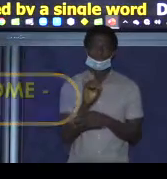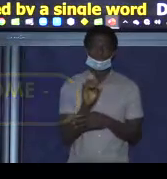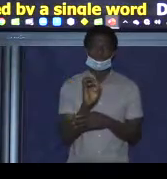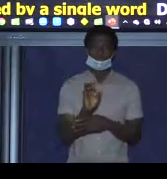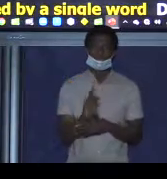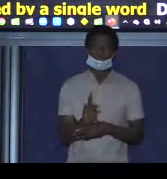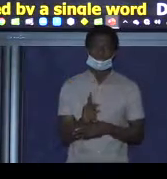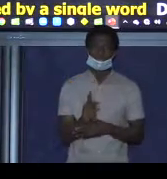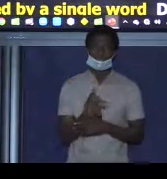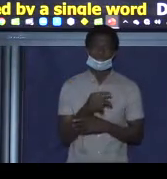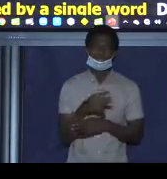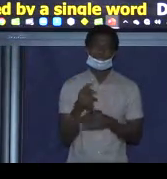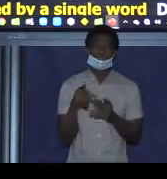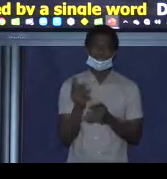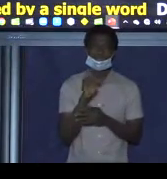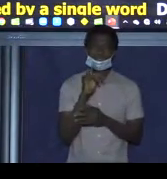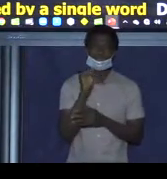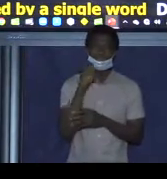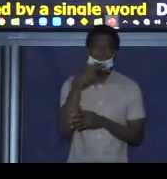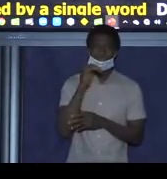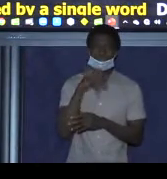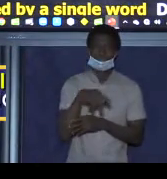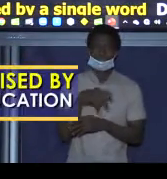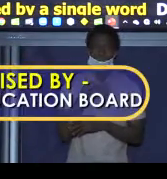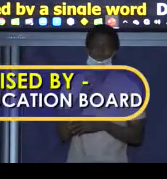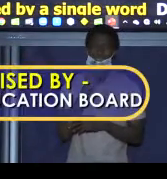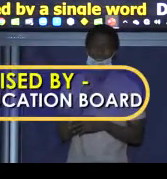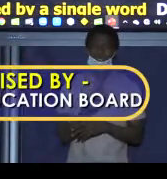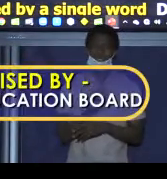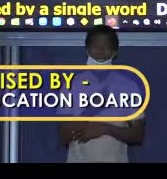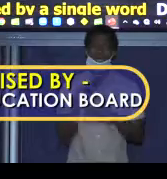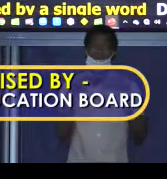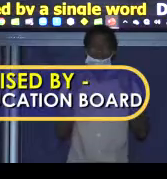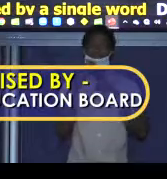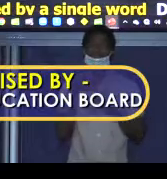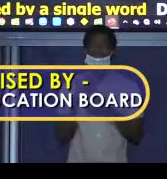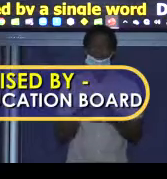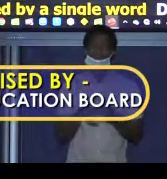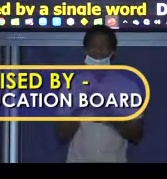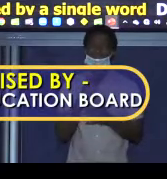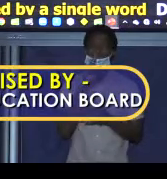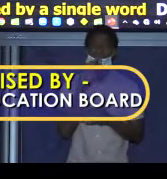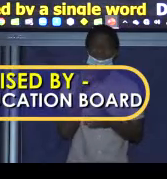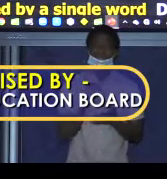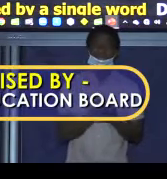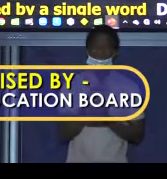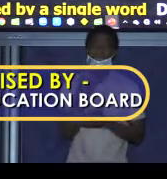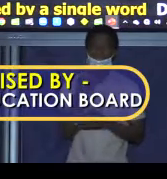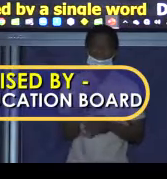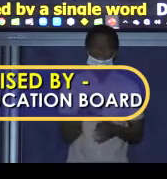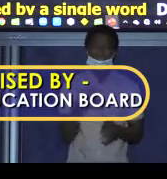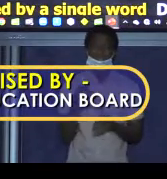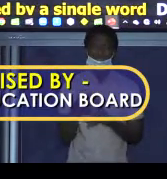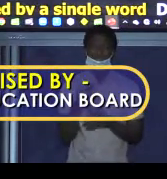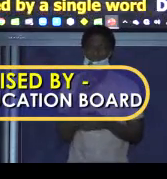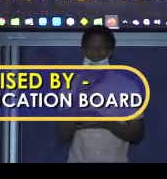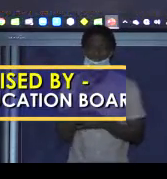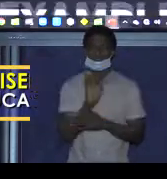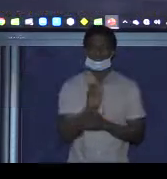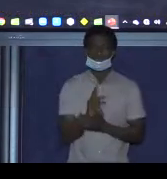Dock. A place where ships are built or repaired is replaced by that single word, dock.